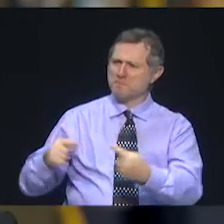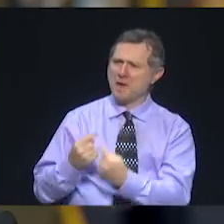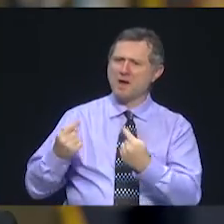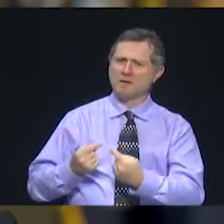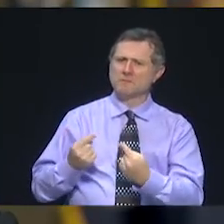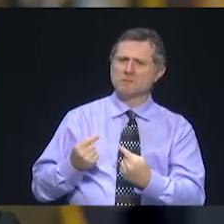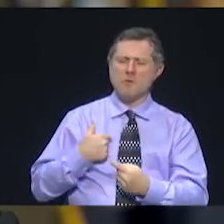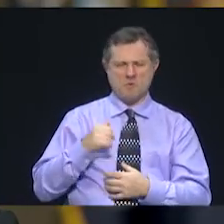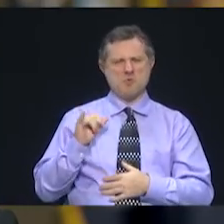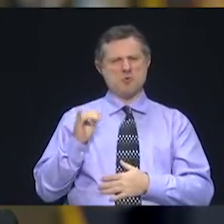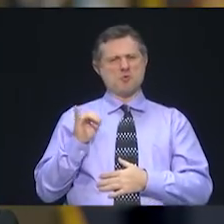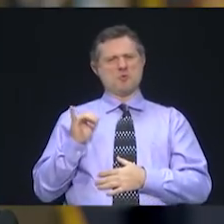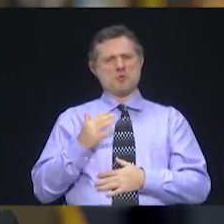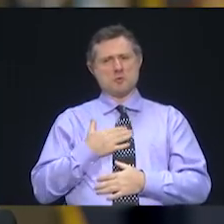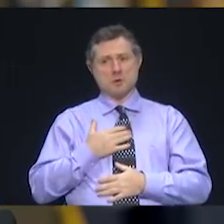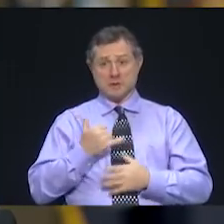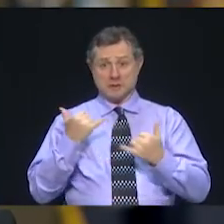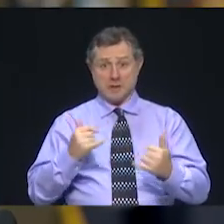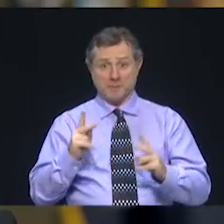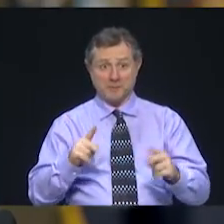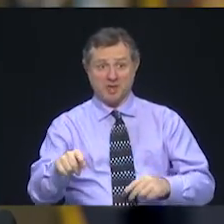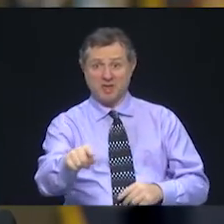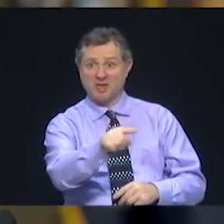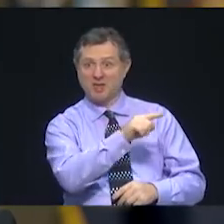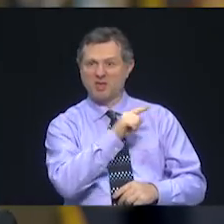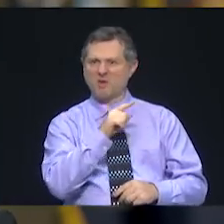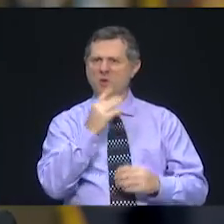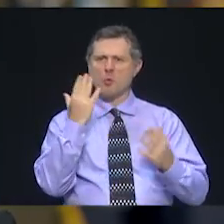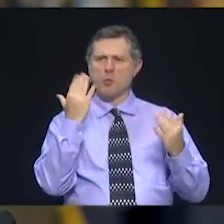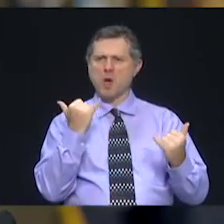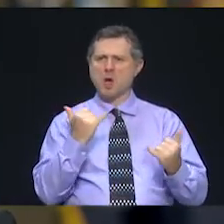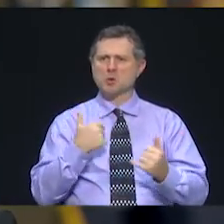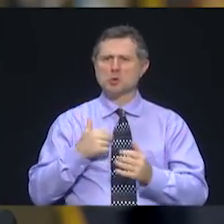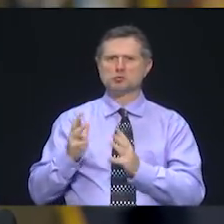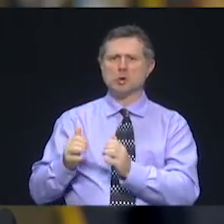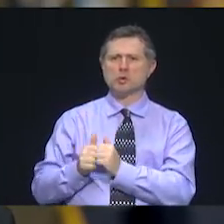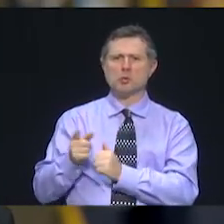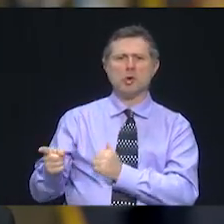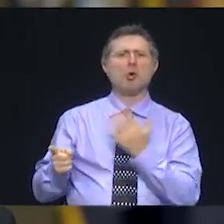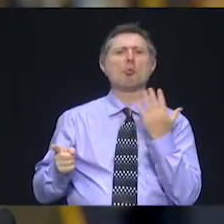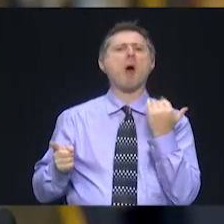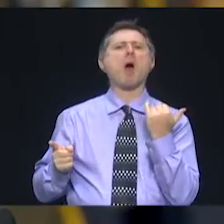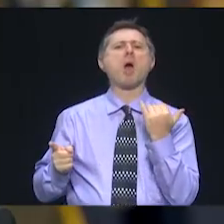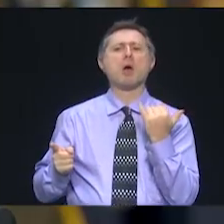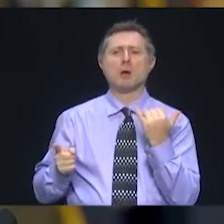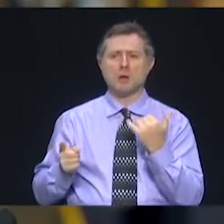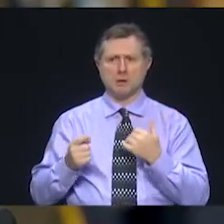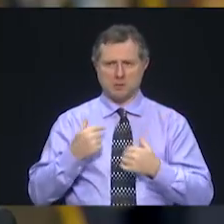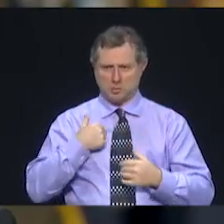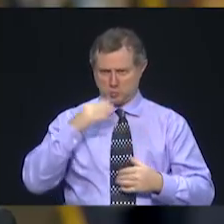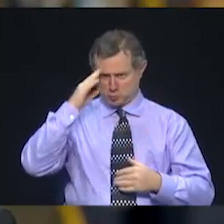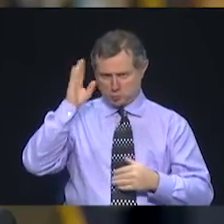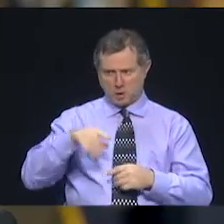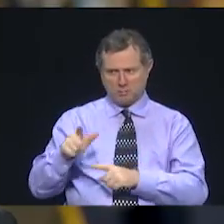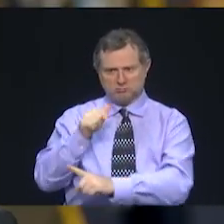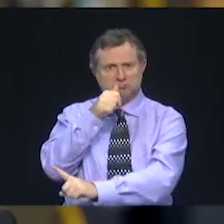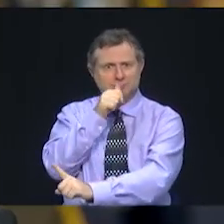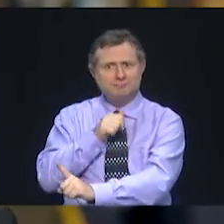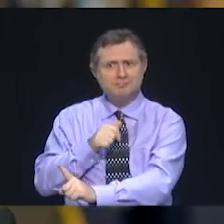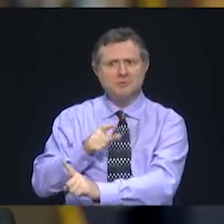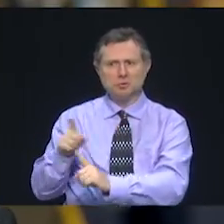People now ask me, why was I even talking to this young woman if I knew she was dealing with such